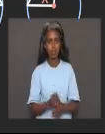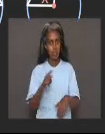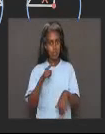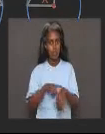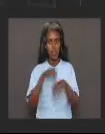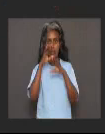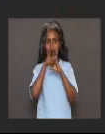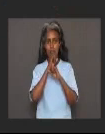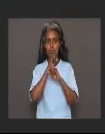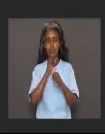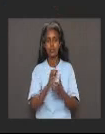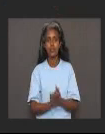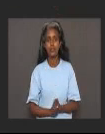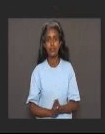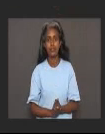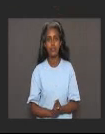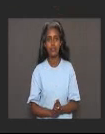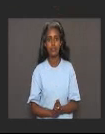Time's up.